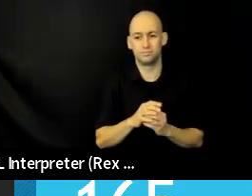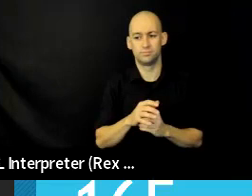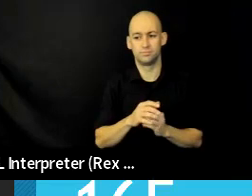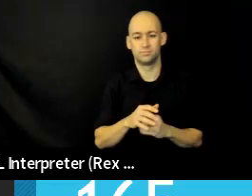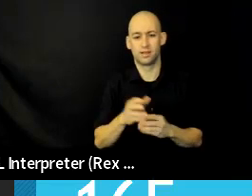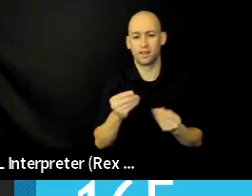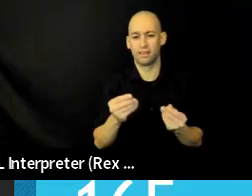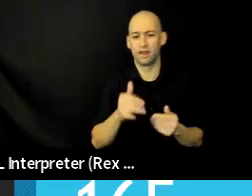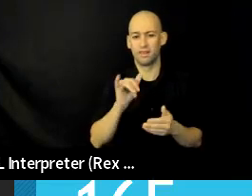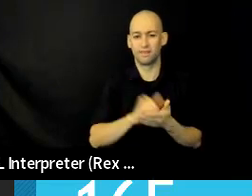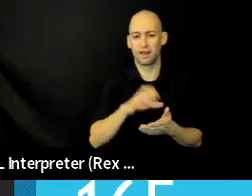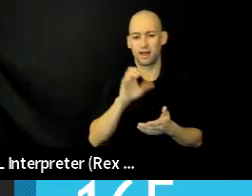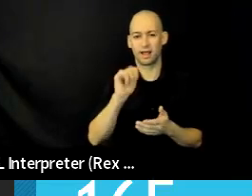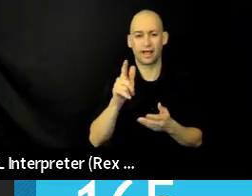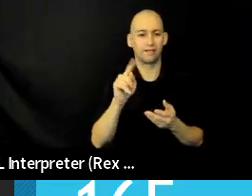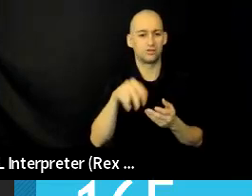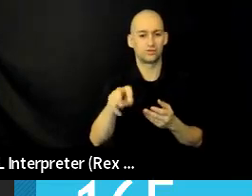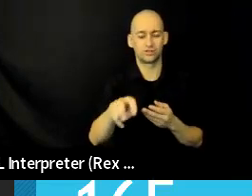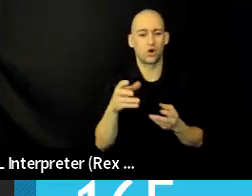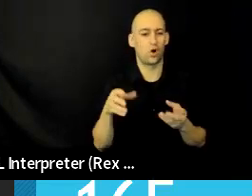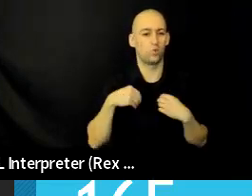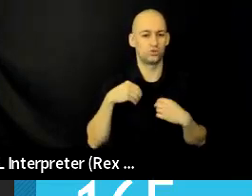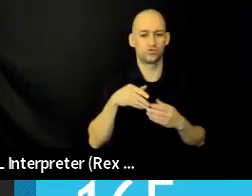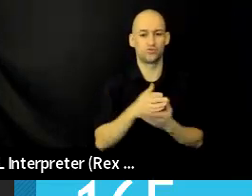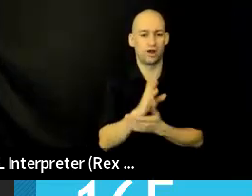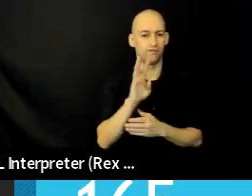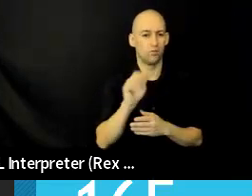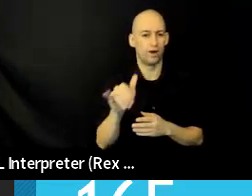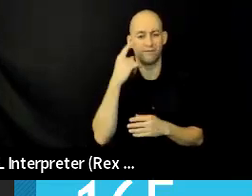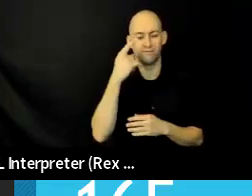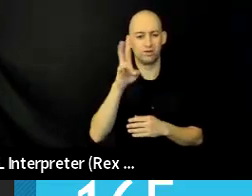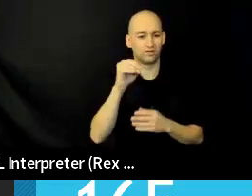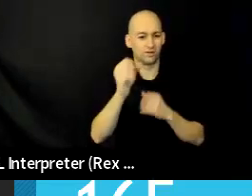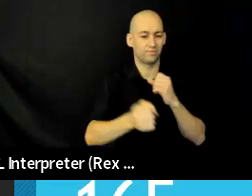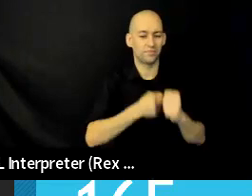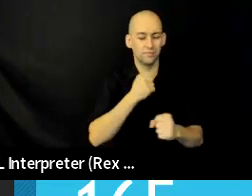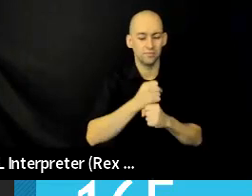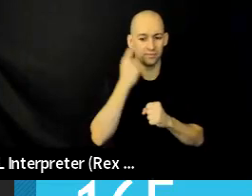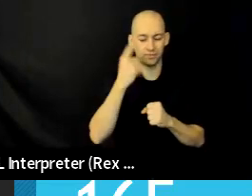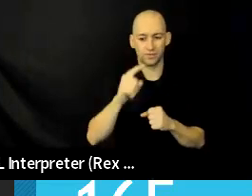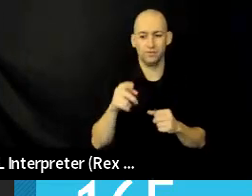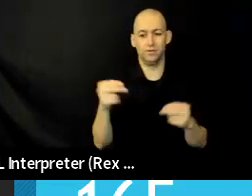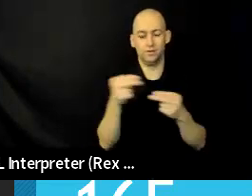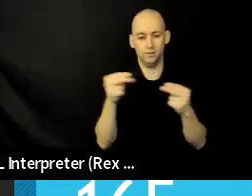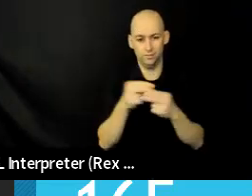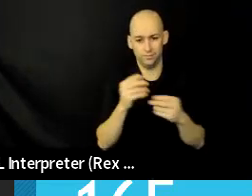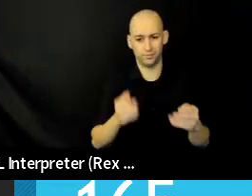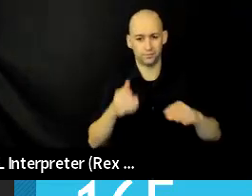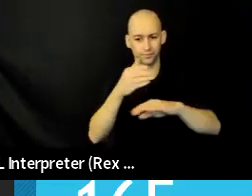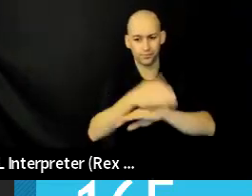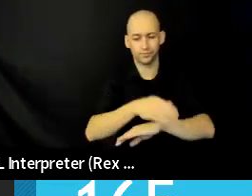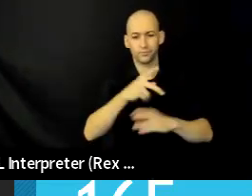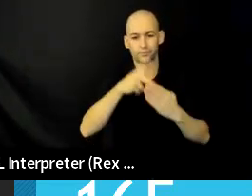Land that Caltrans owns right-of-way for 70 years for a freeway interchange project